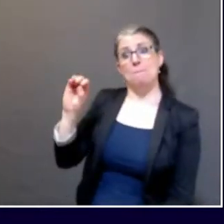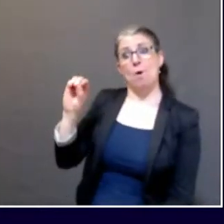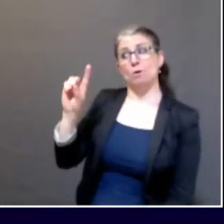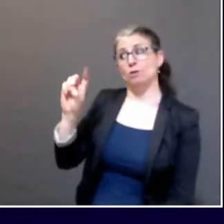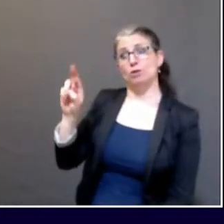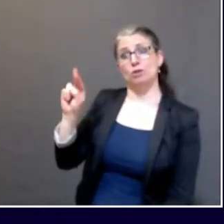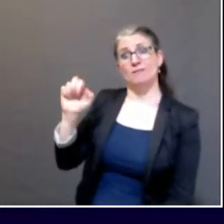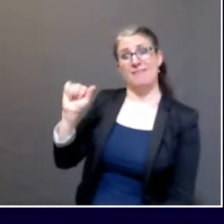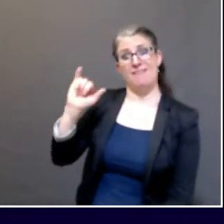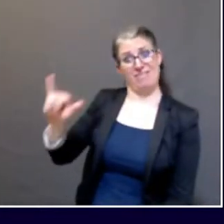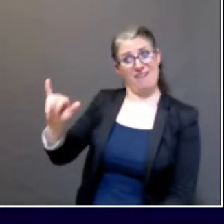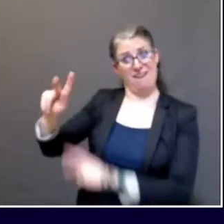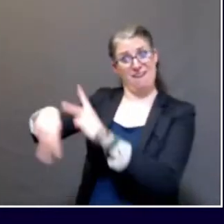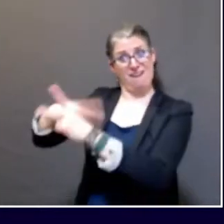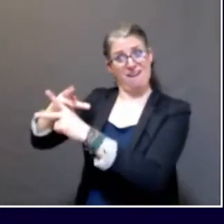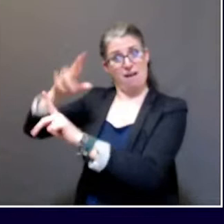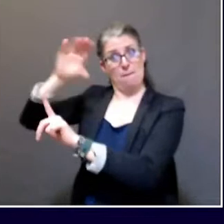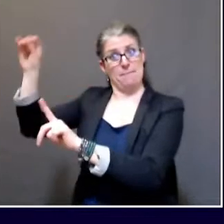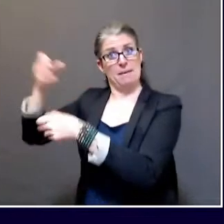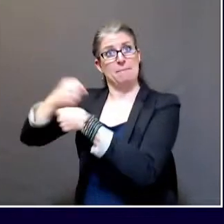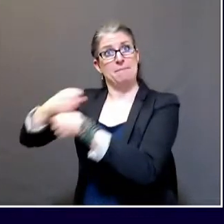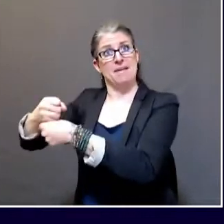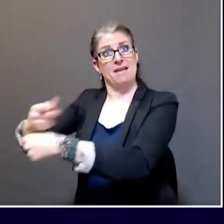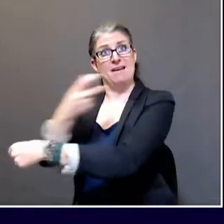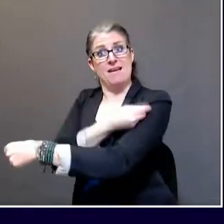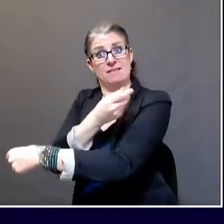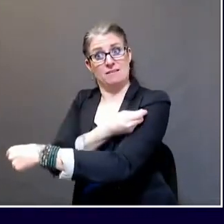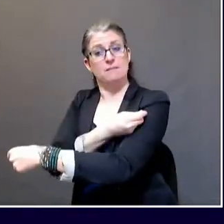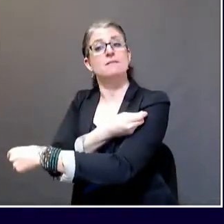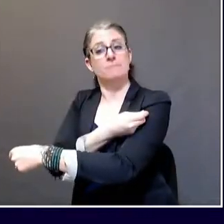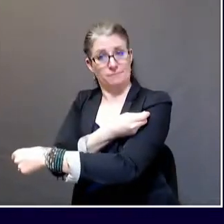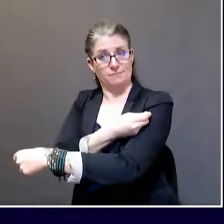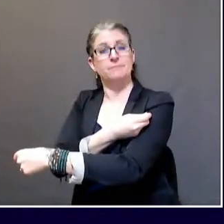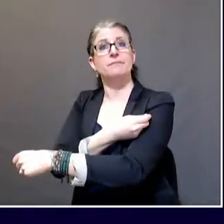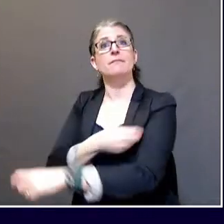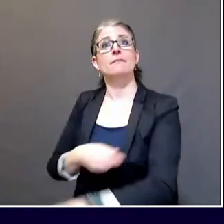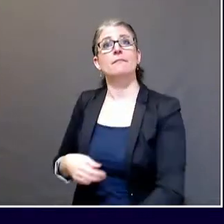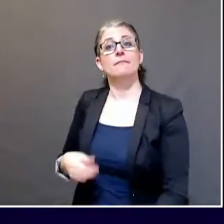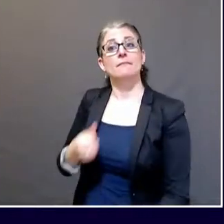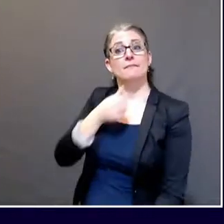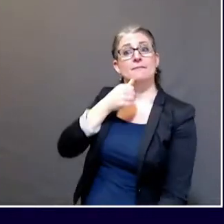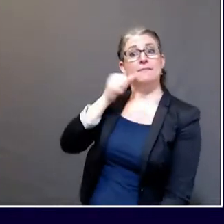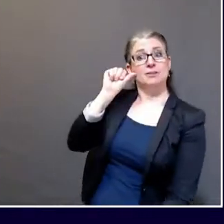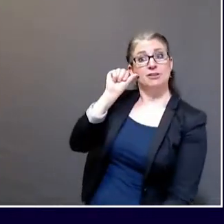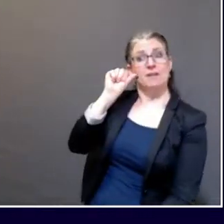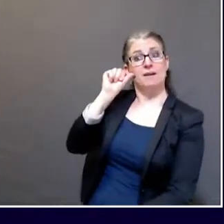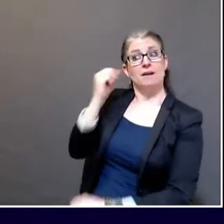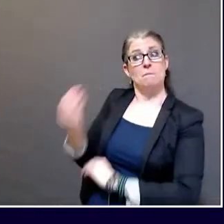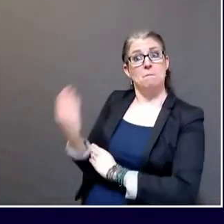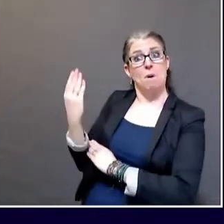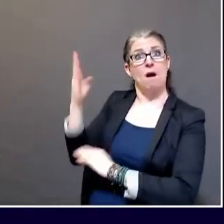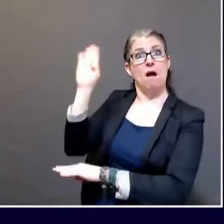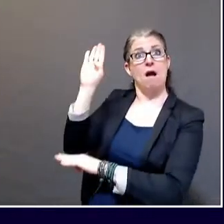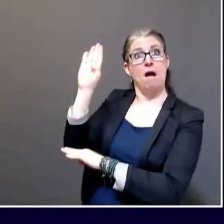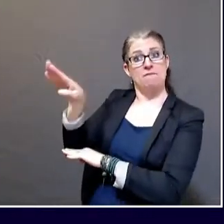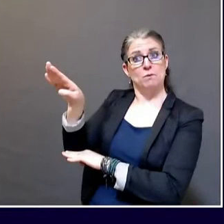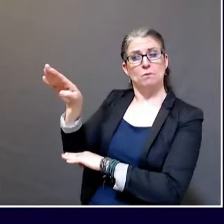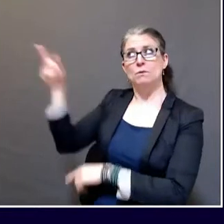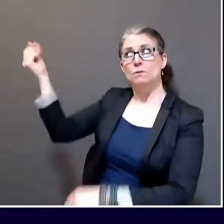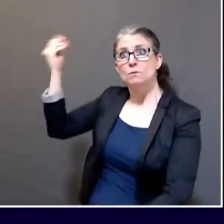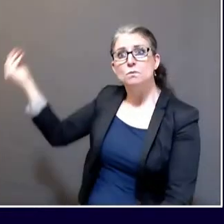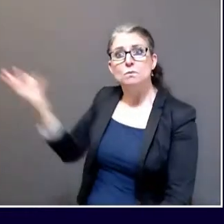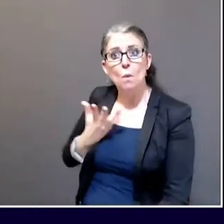Yesterday, late morning and throughout the afternoon, Maine CDC started receiving a few reports of